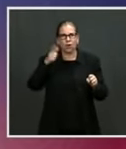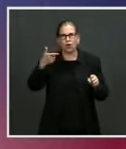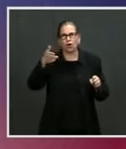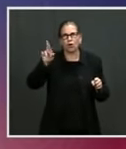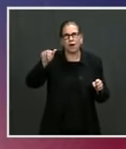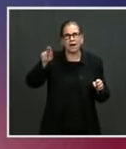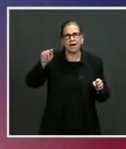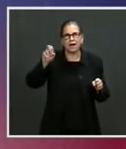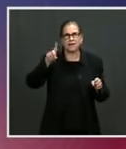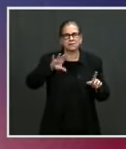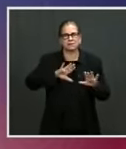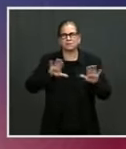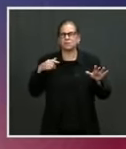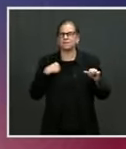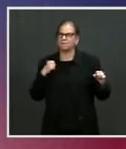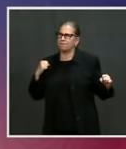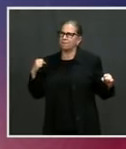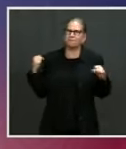But look,